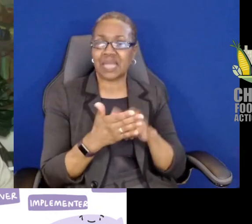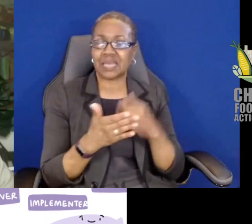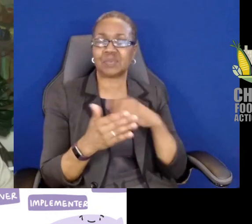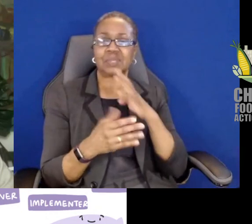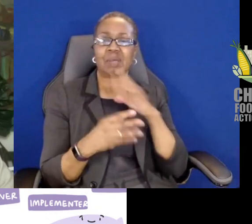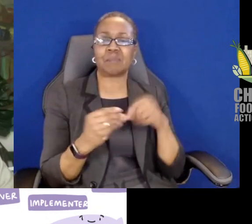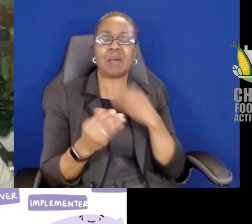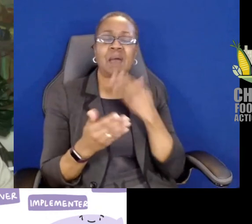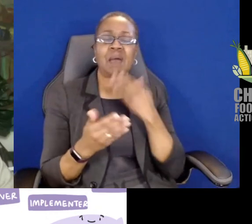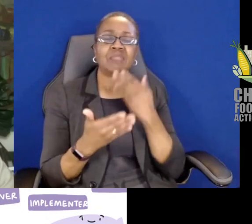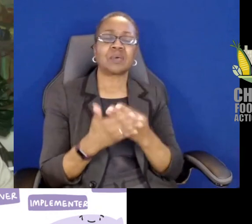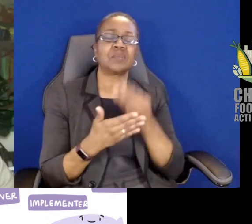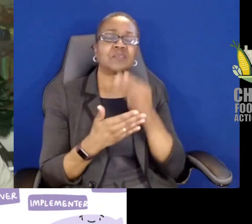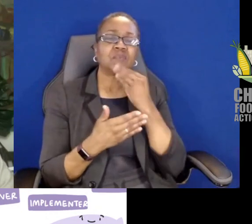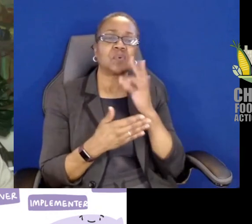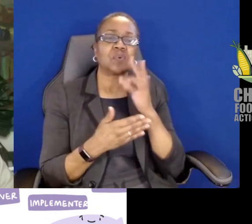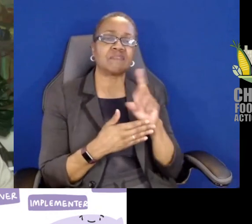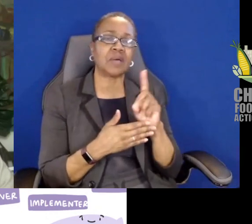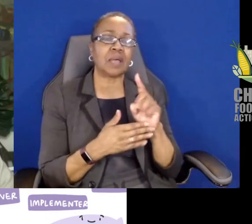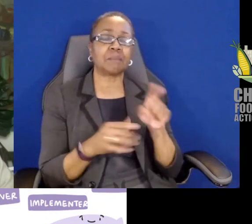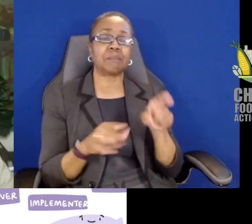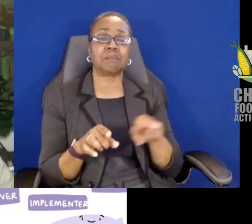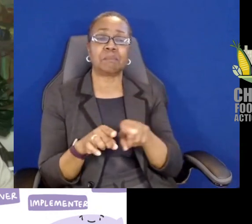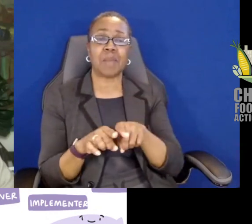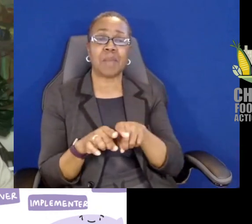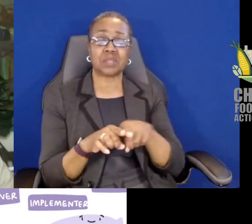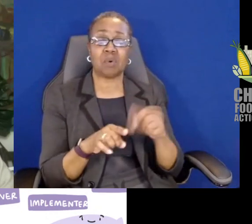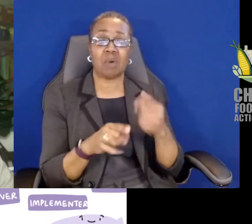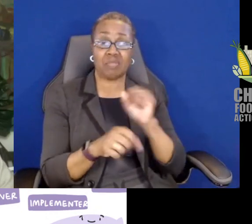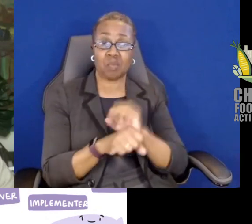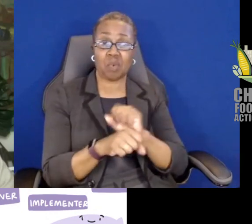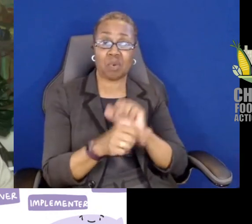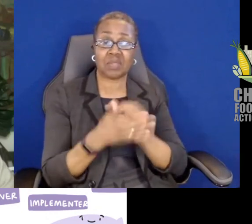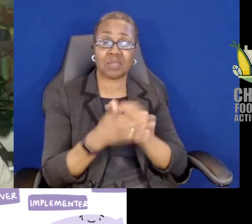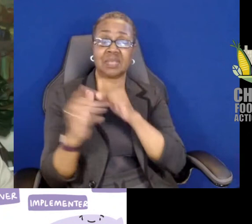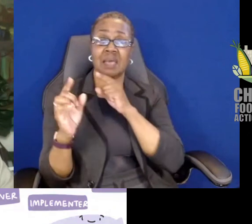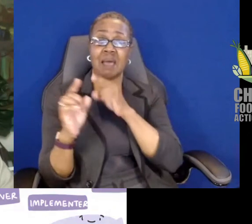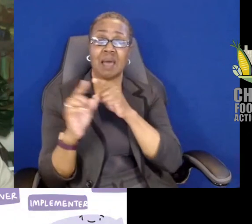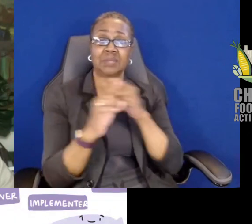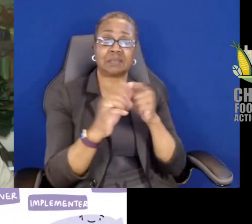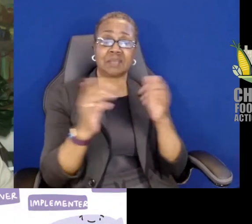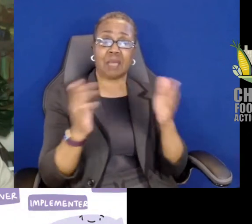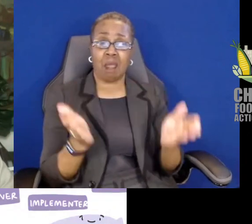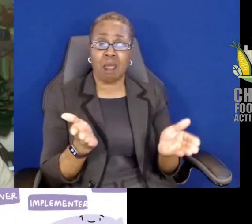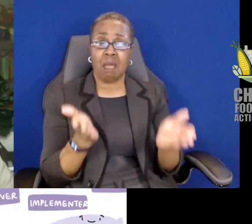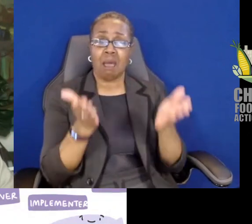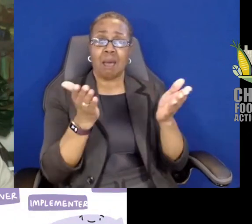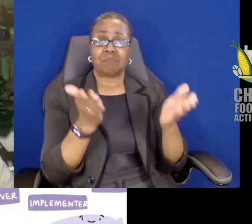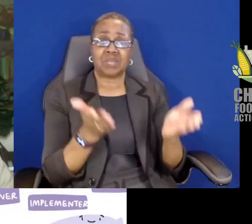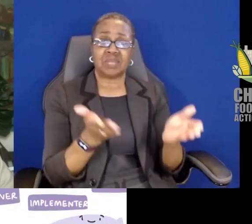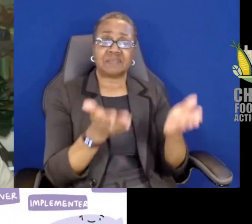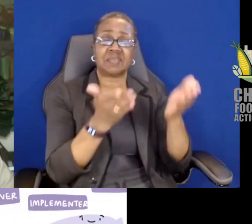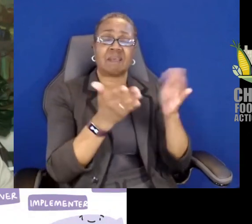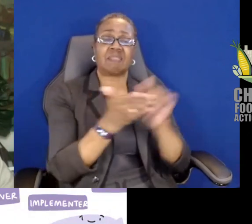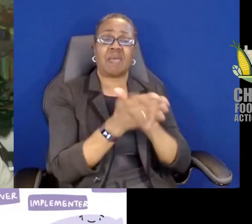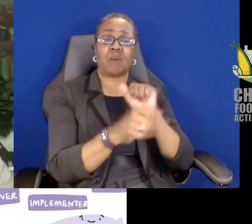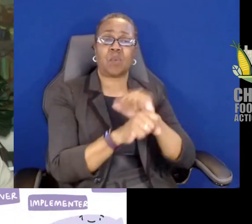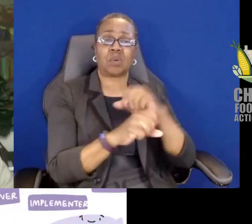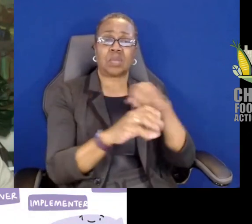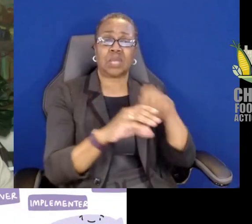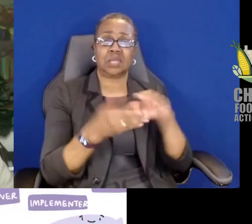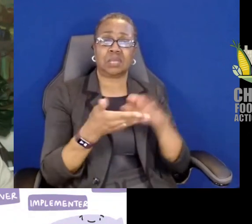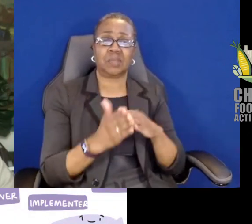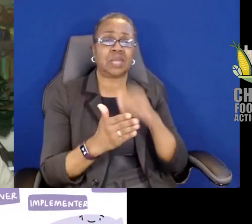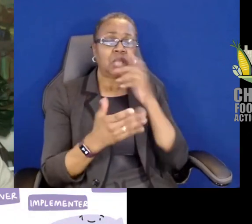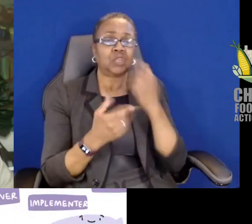Good Food Fund, but all of this other work, that these objectives are uplifting the work that's happening in the community and not trying to take